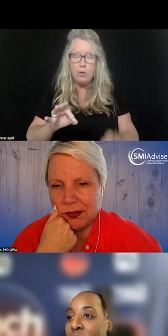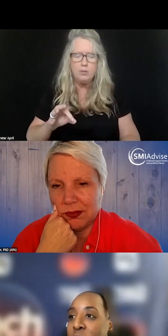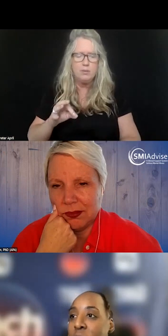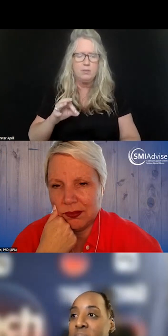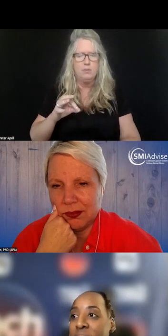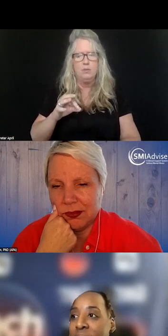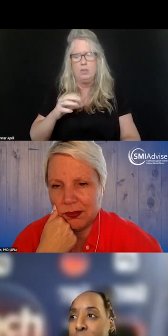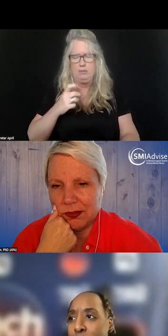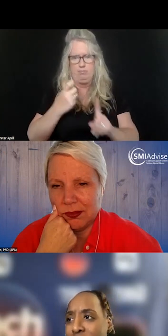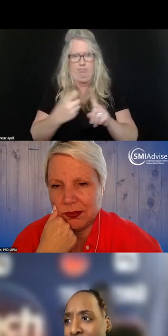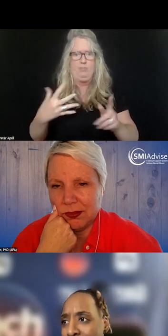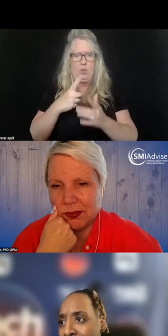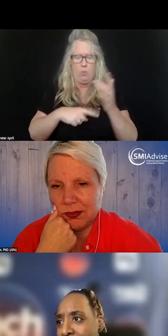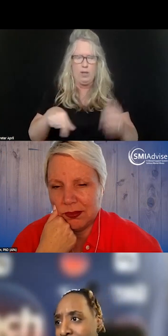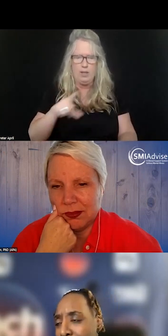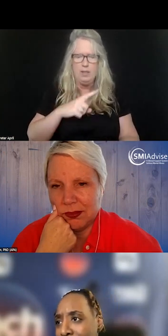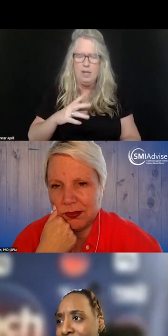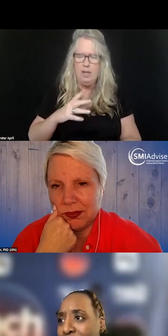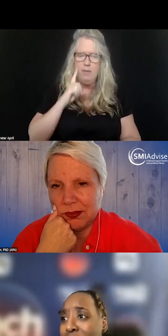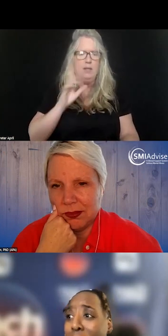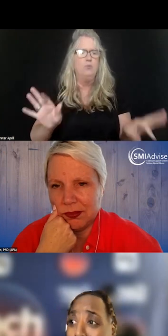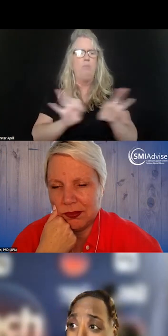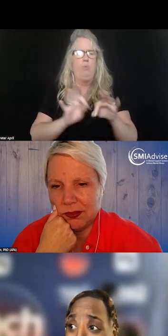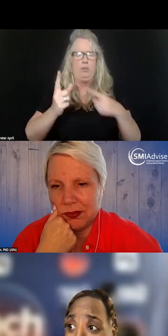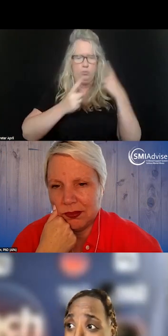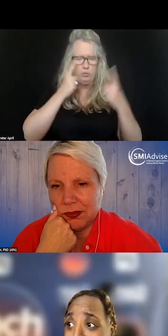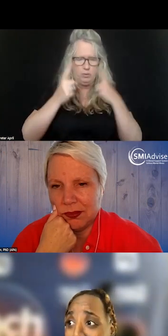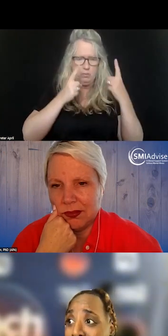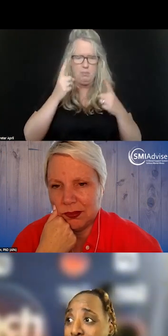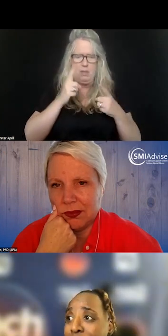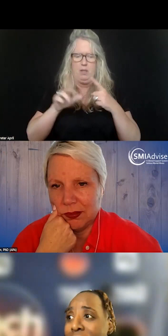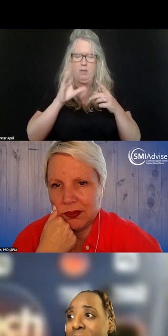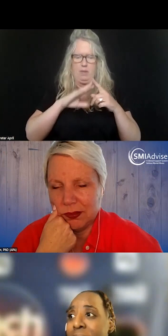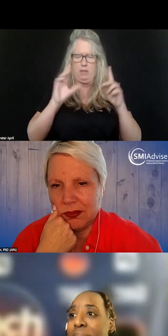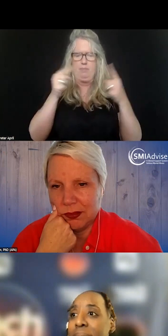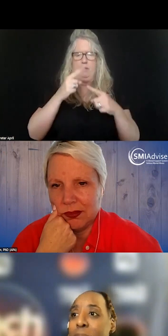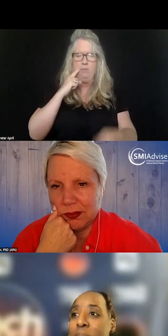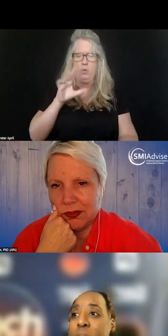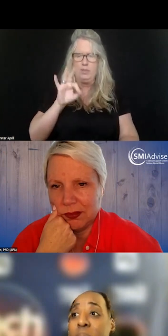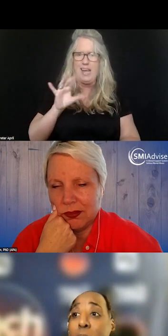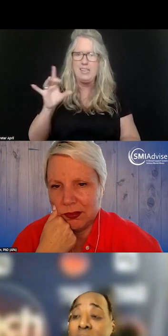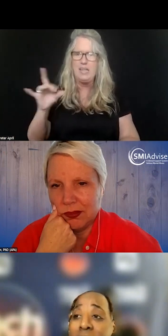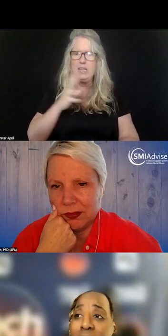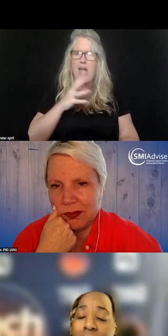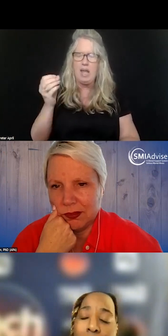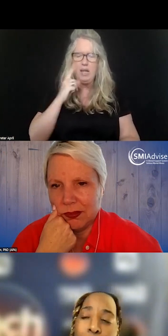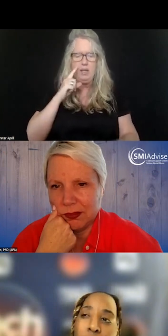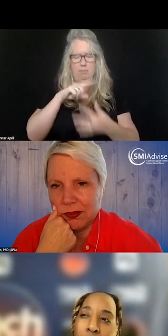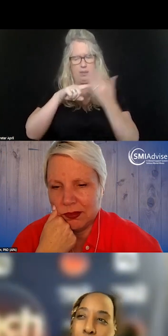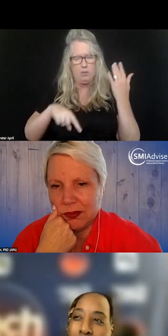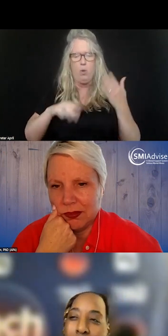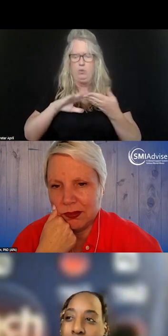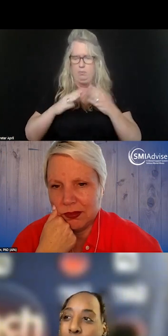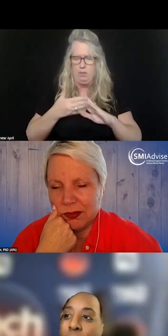upon what Susie was saying, it's important to consider the targeted populations, for 988 and being those communities that